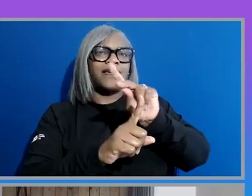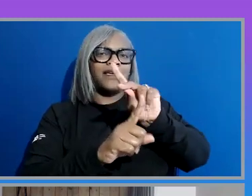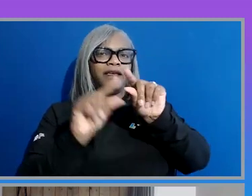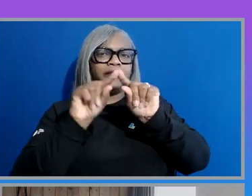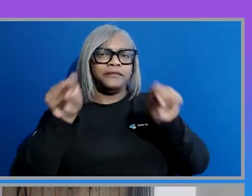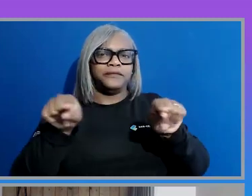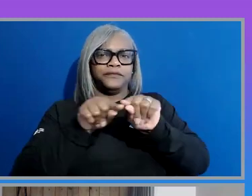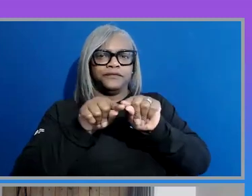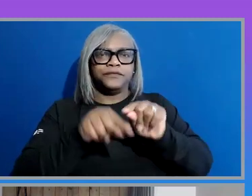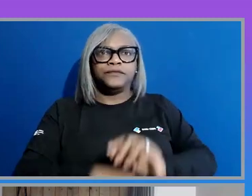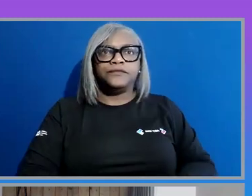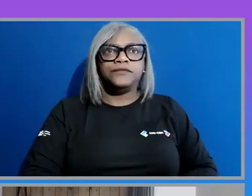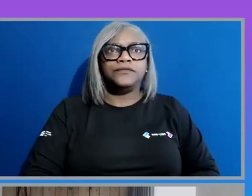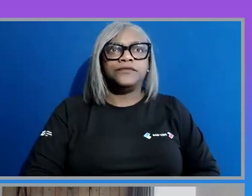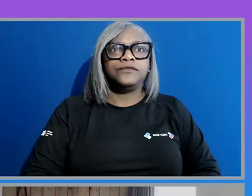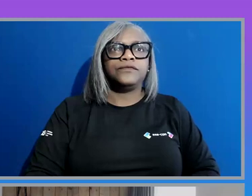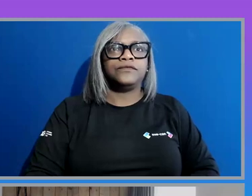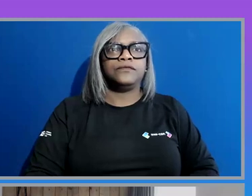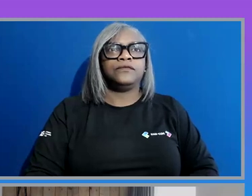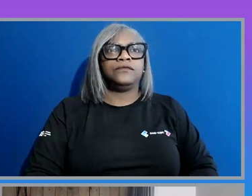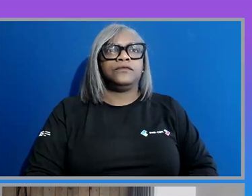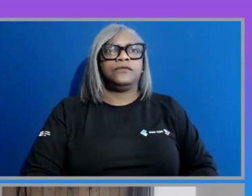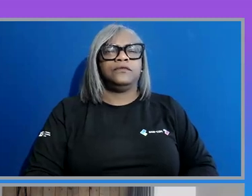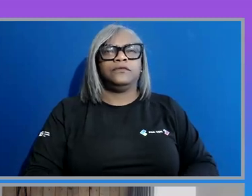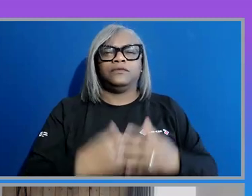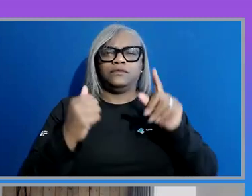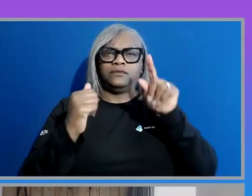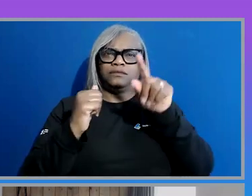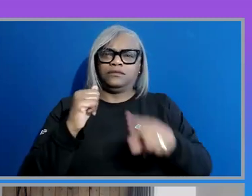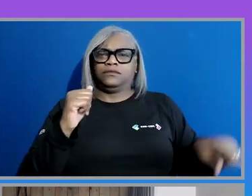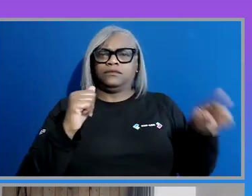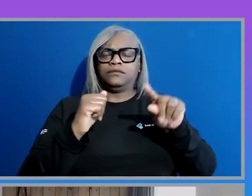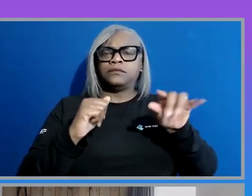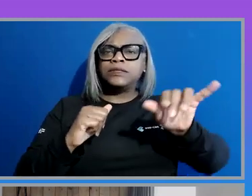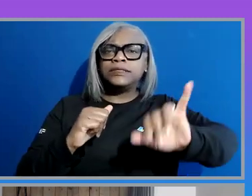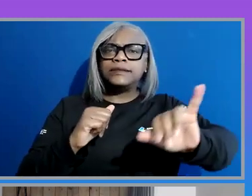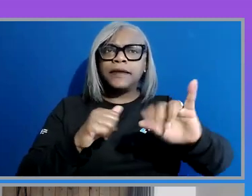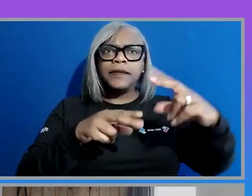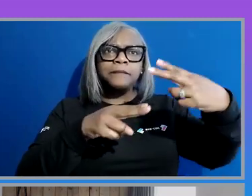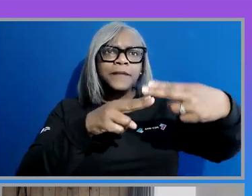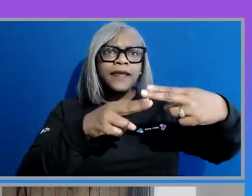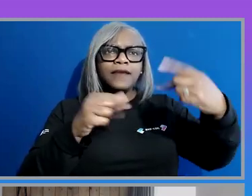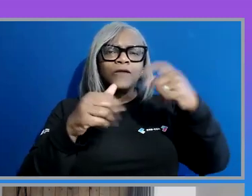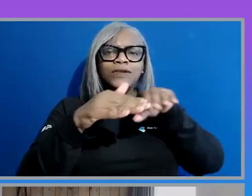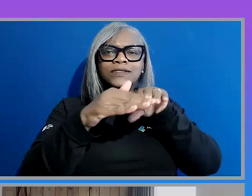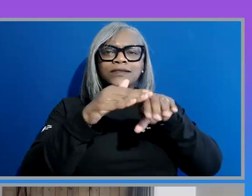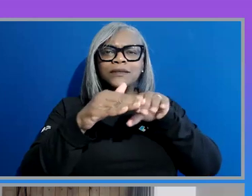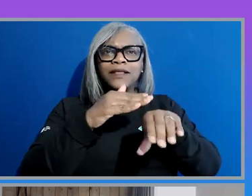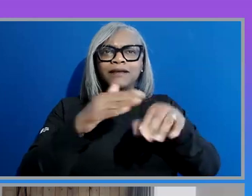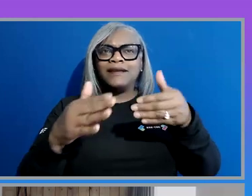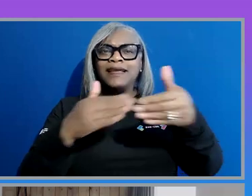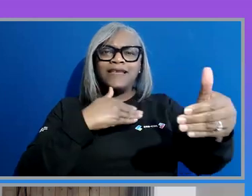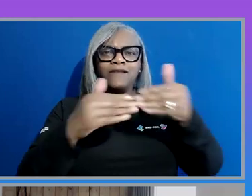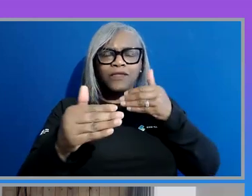Where this breaks for accessibility is that all of these links have the same accessible name, even though they go to